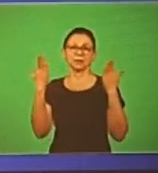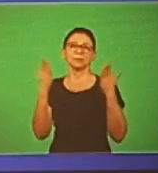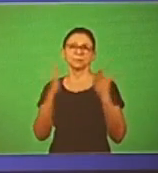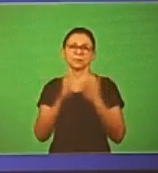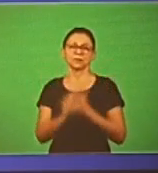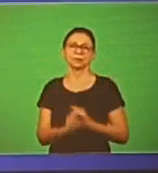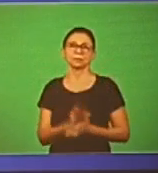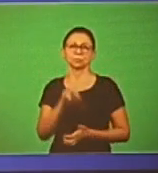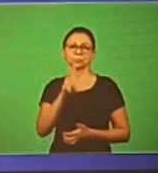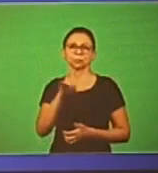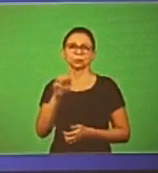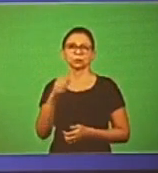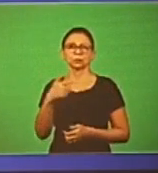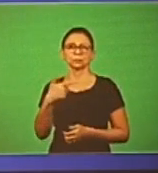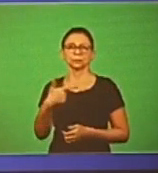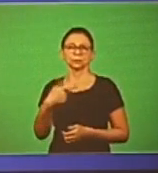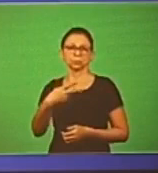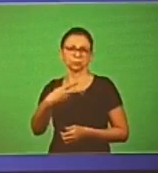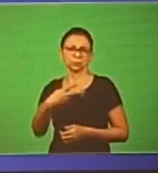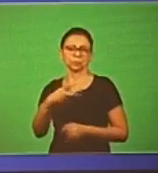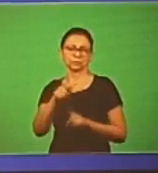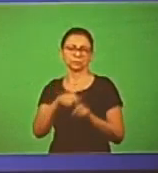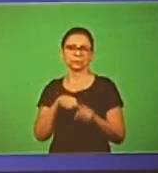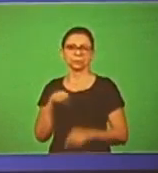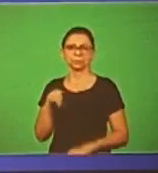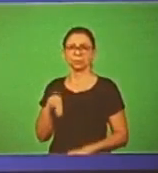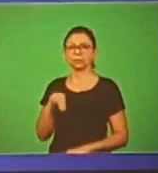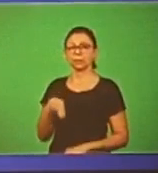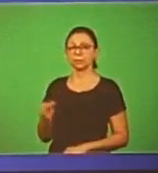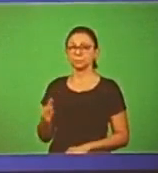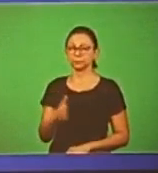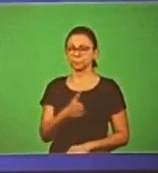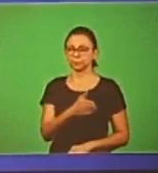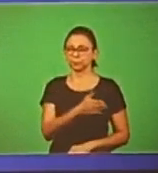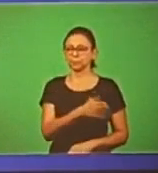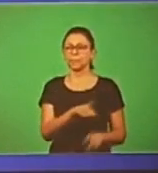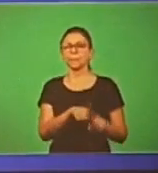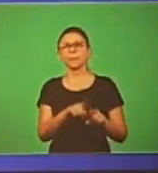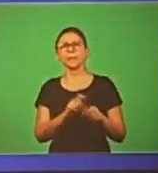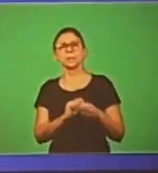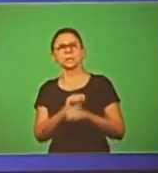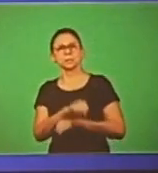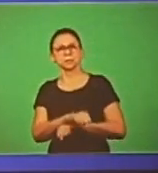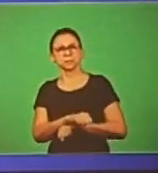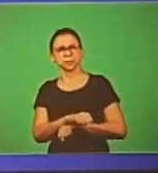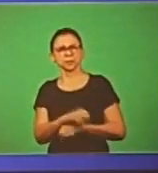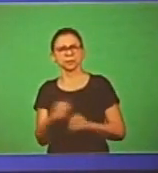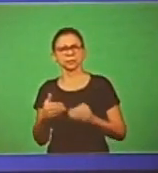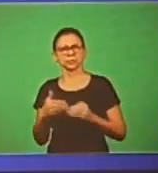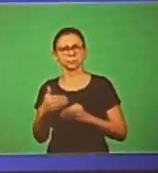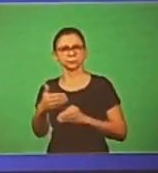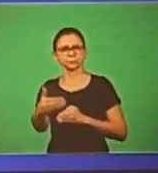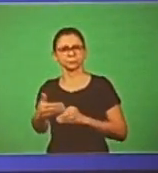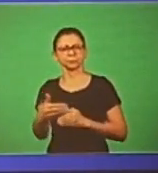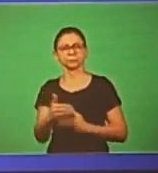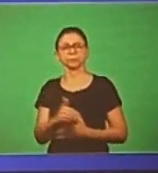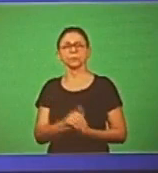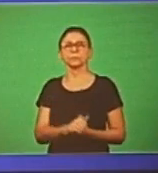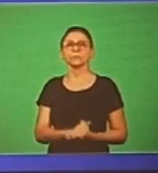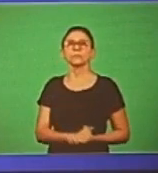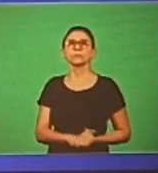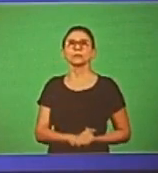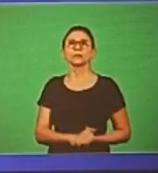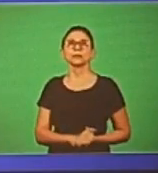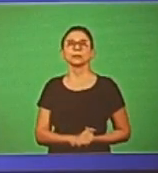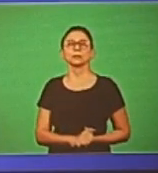to happen November 24th. So now we got the seminars throughout this week.